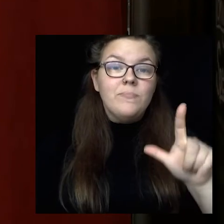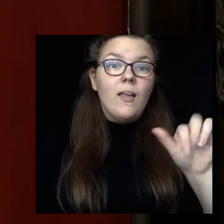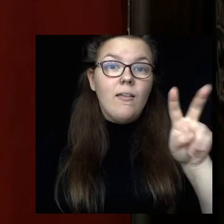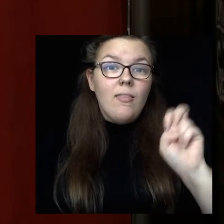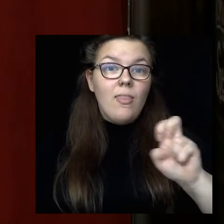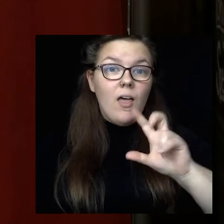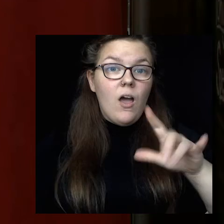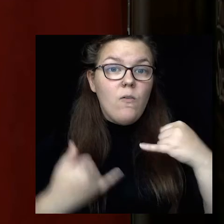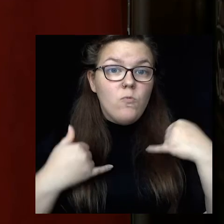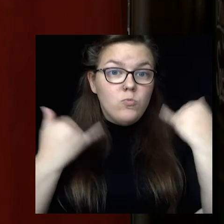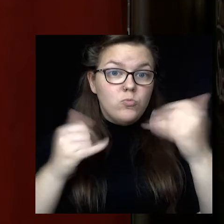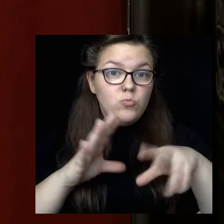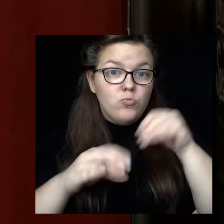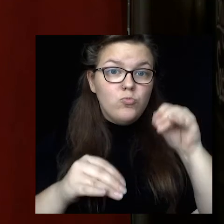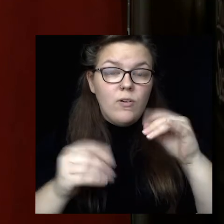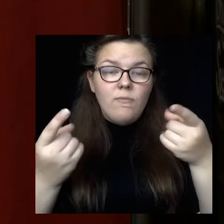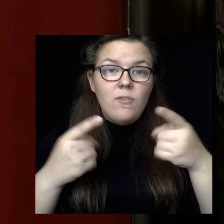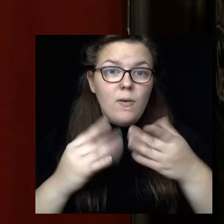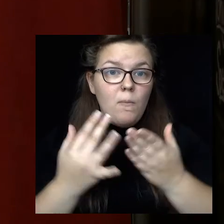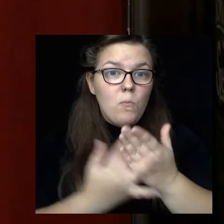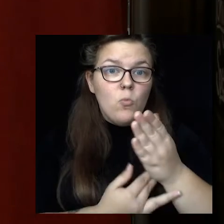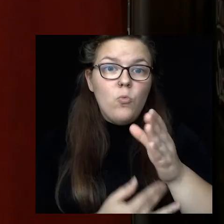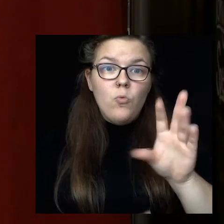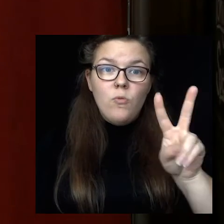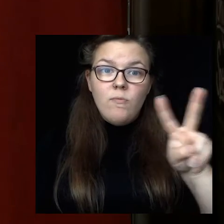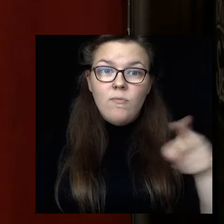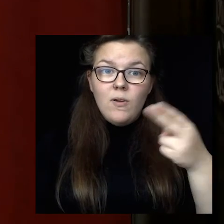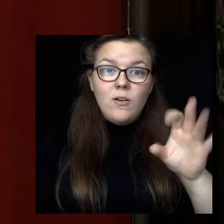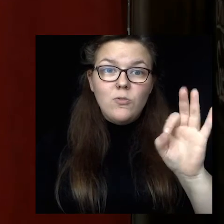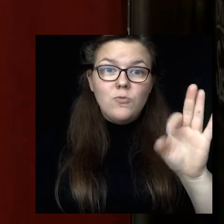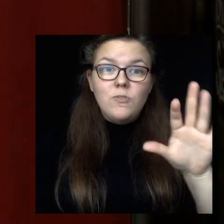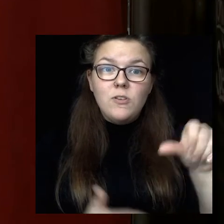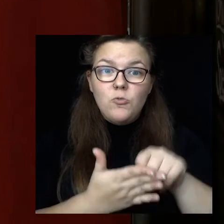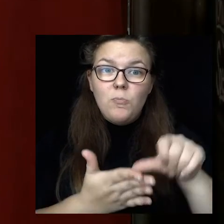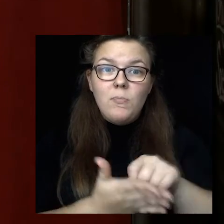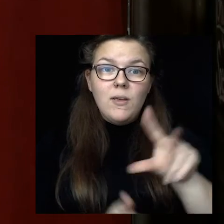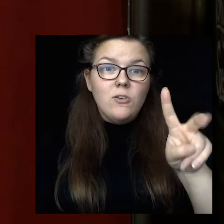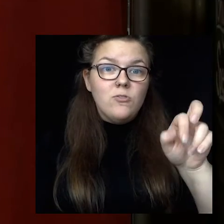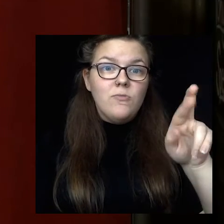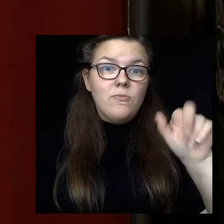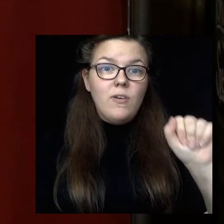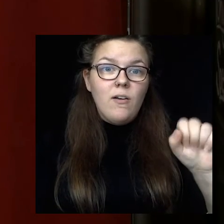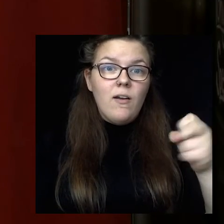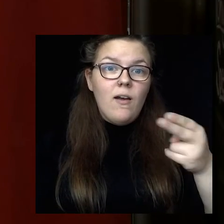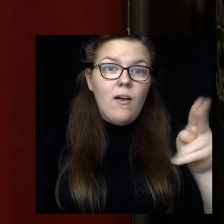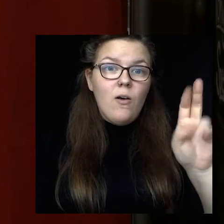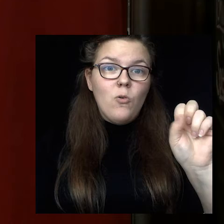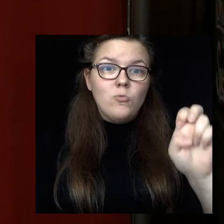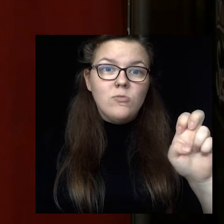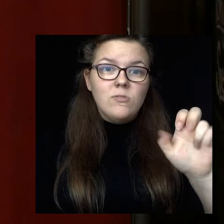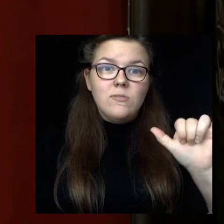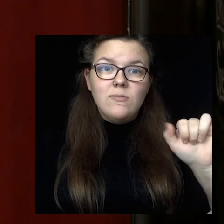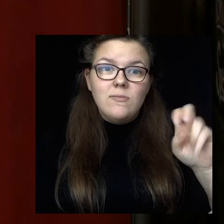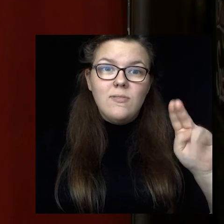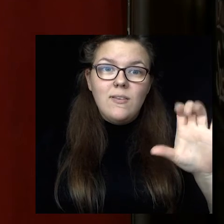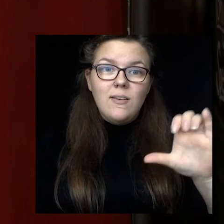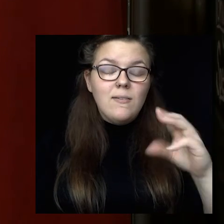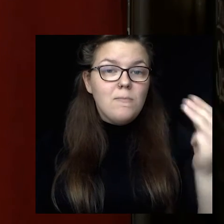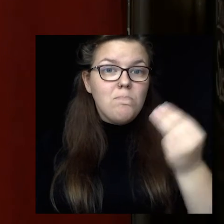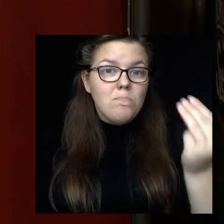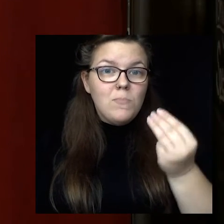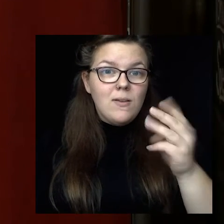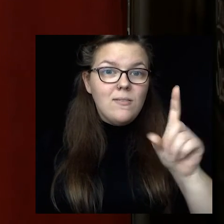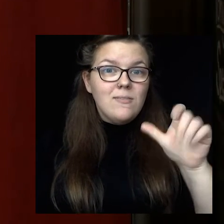jewelry raffle will be announced at the Vera House Facebook page, Vera House Inc., on Monday, December 7th at